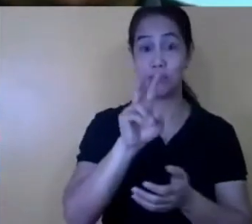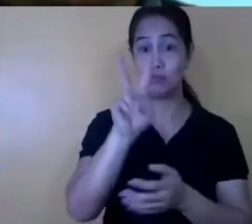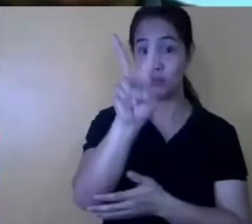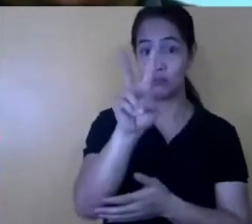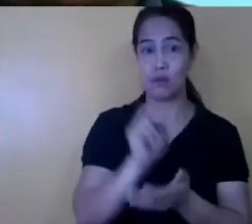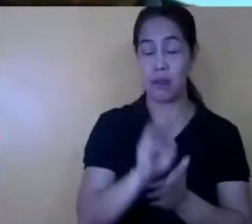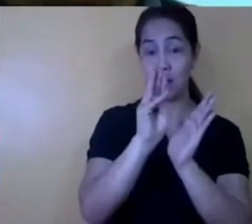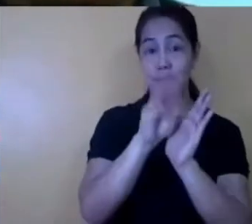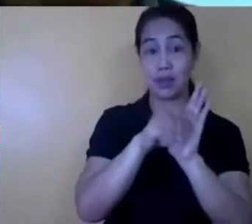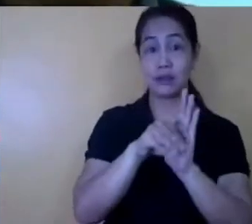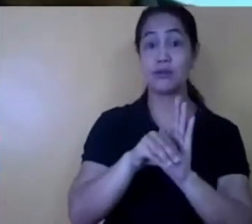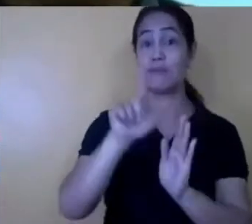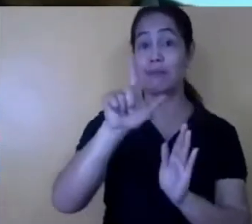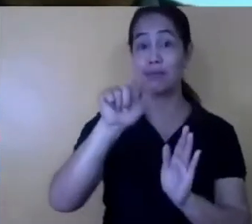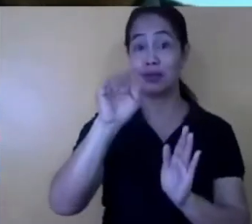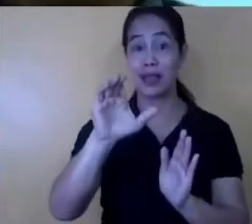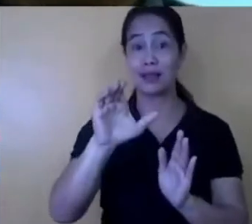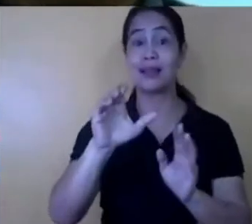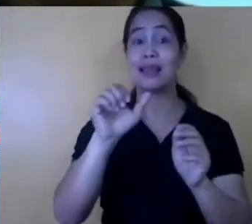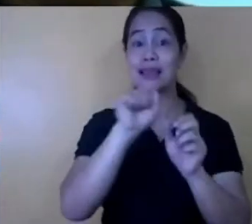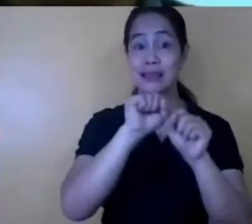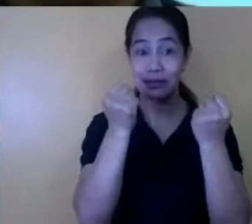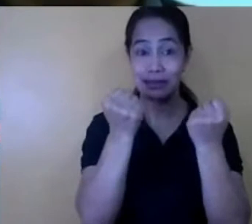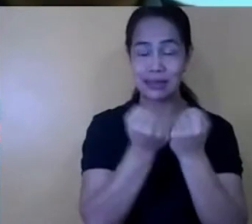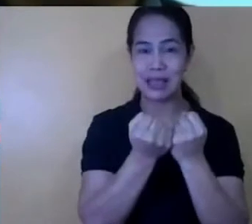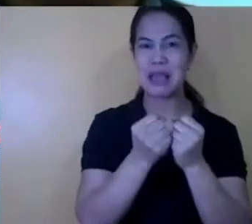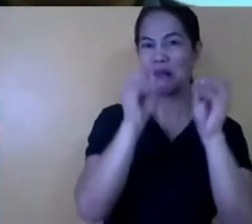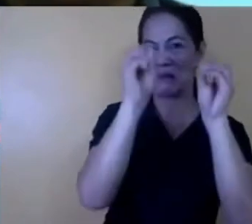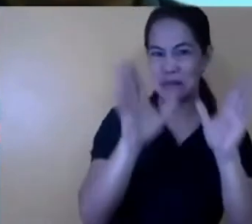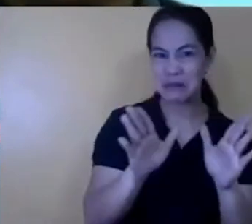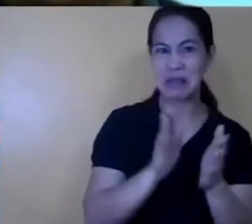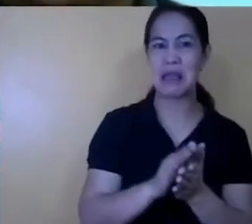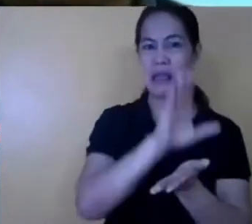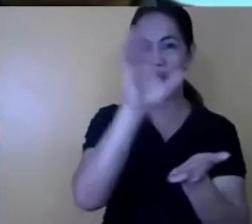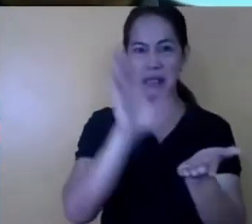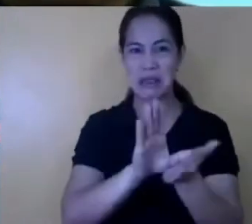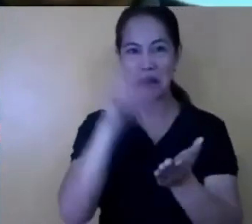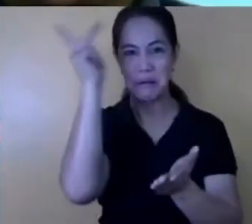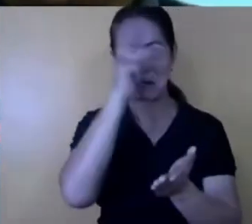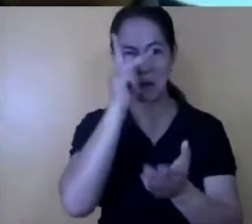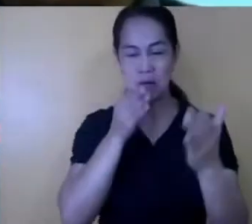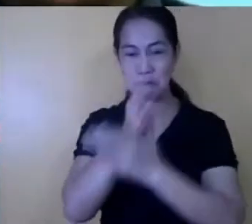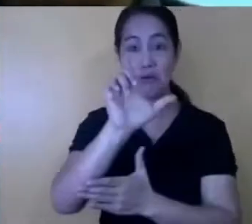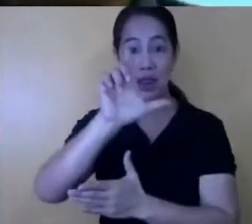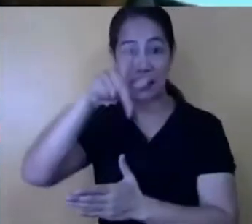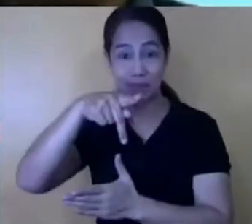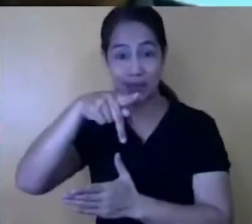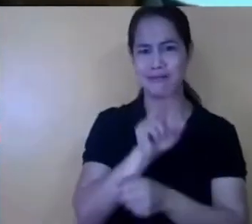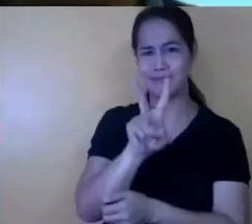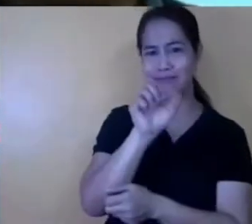Sessions about Enhancing Teachers, Learner-Centered Teaching Philosophy through Lesson Planning, you get